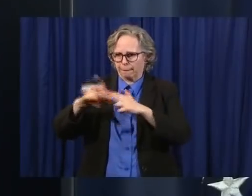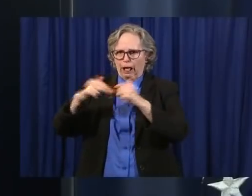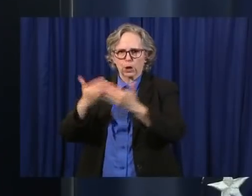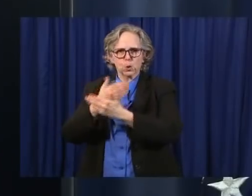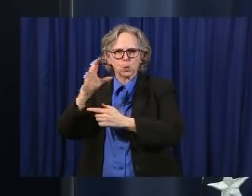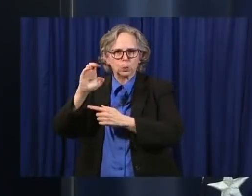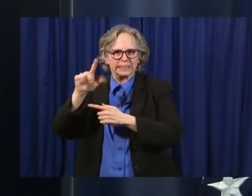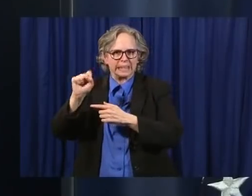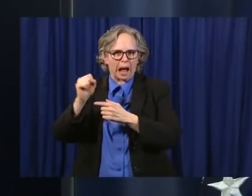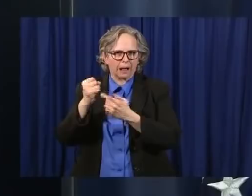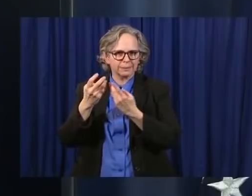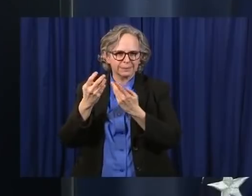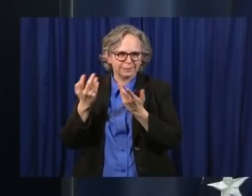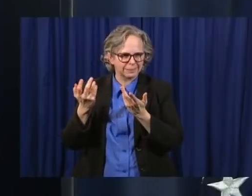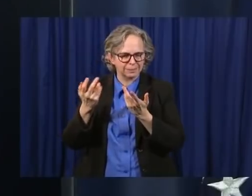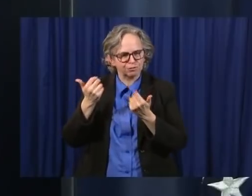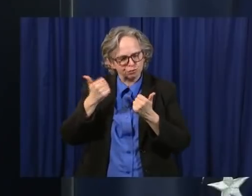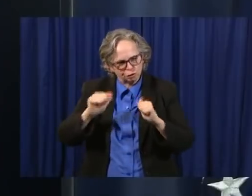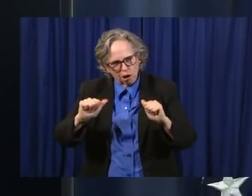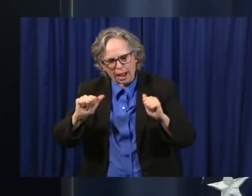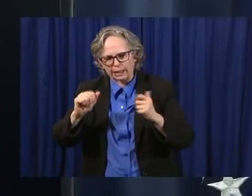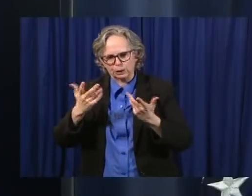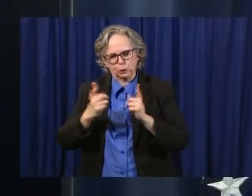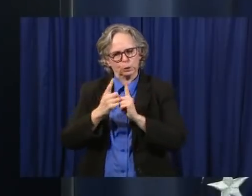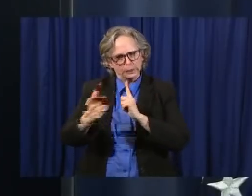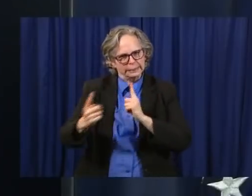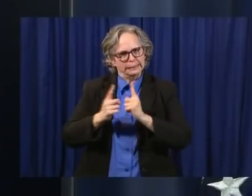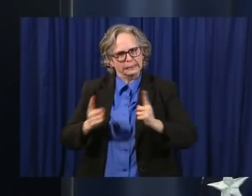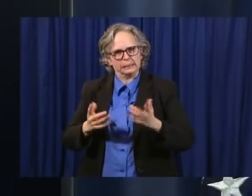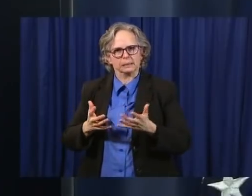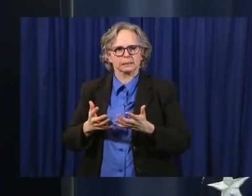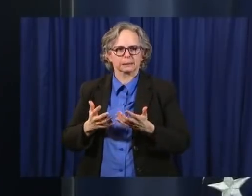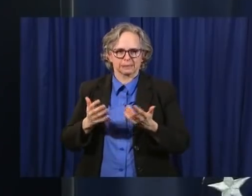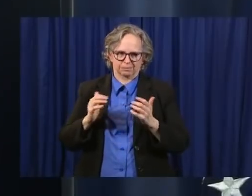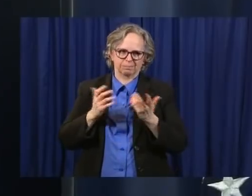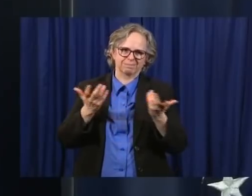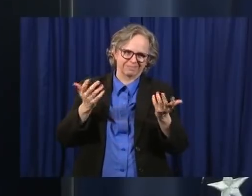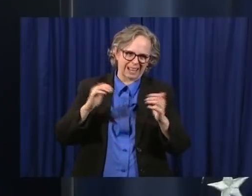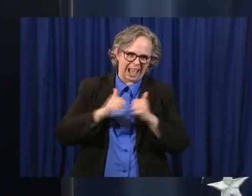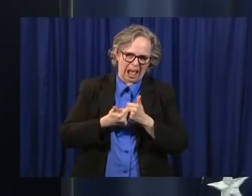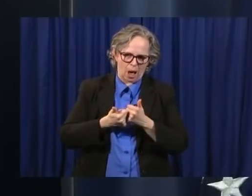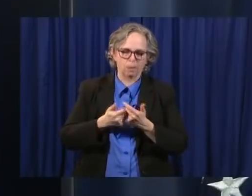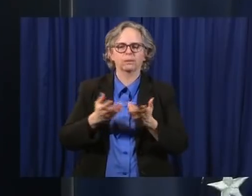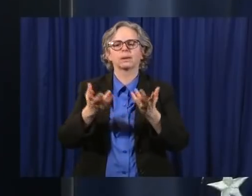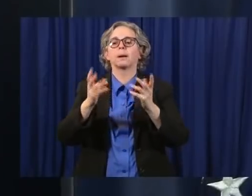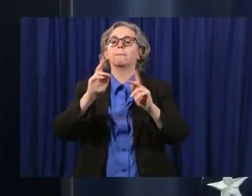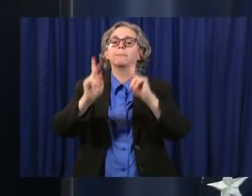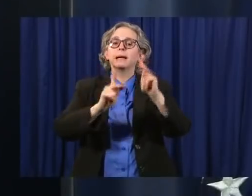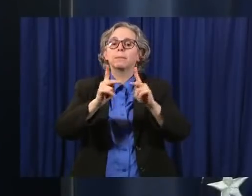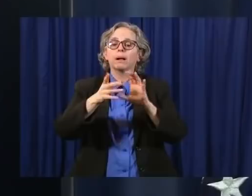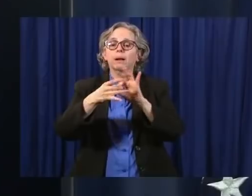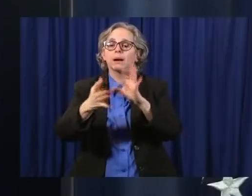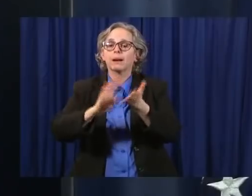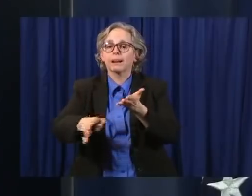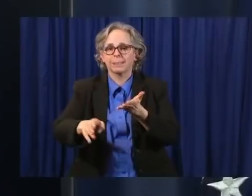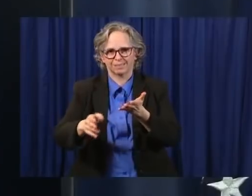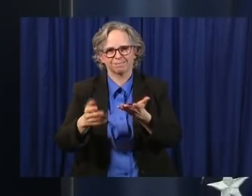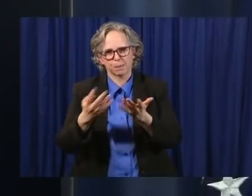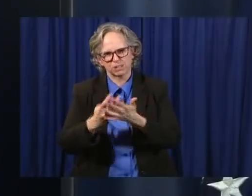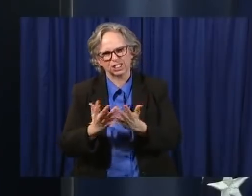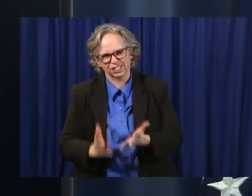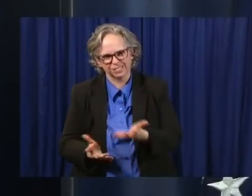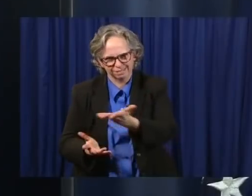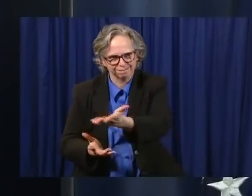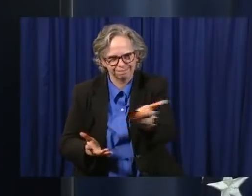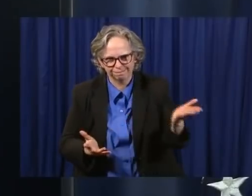apart. So we've used this space that's been created by the people who are no longer incarcerated and we've